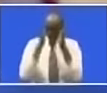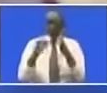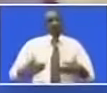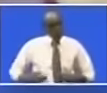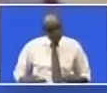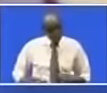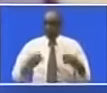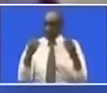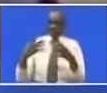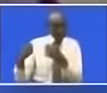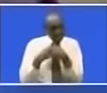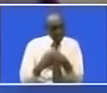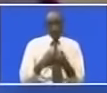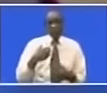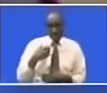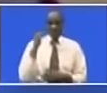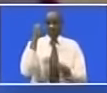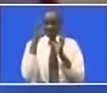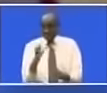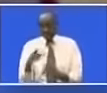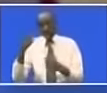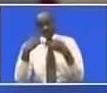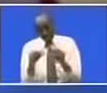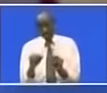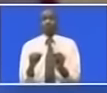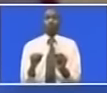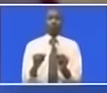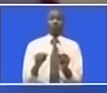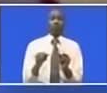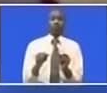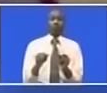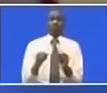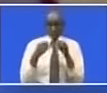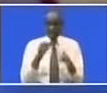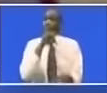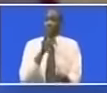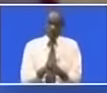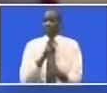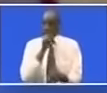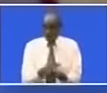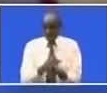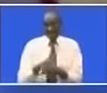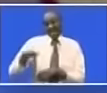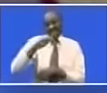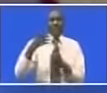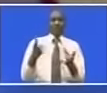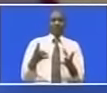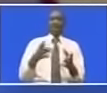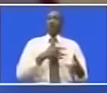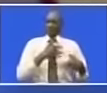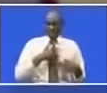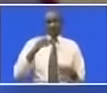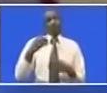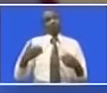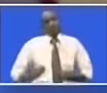of the challenges that politicians tried to promise were concerned